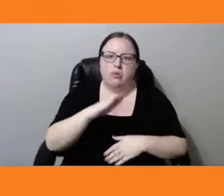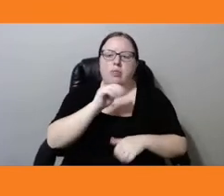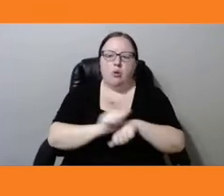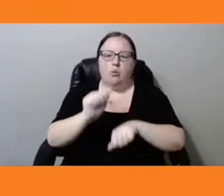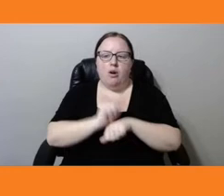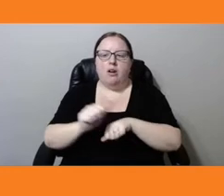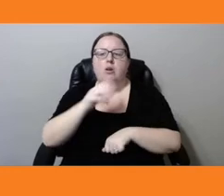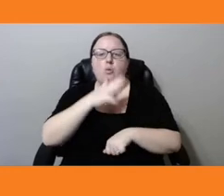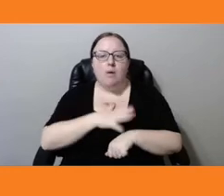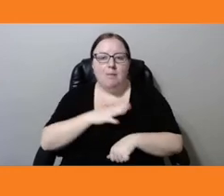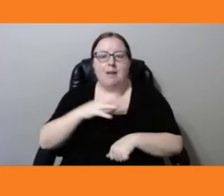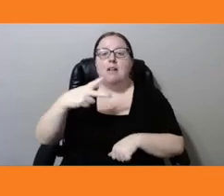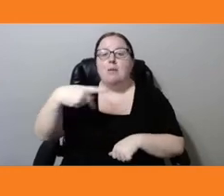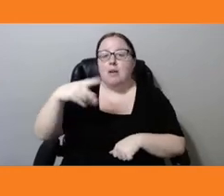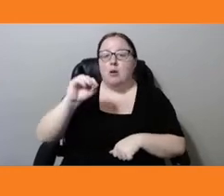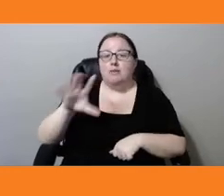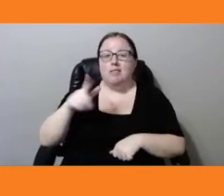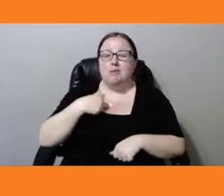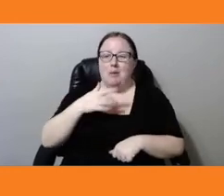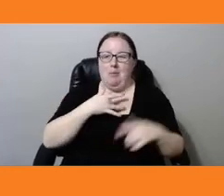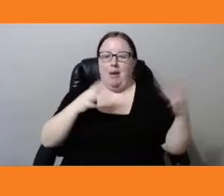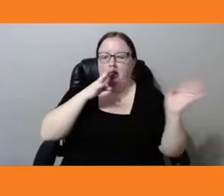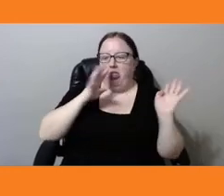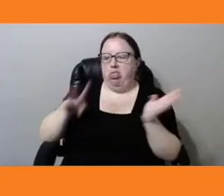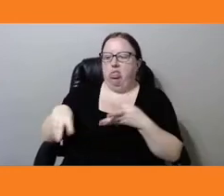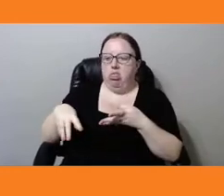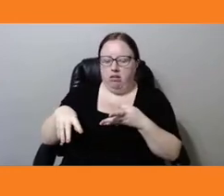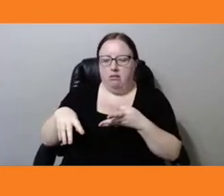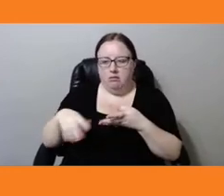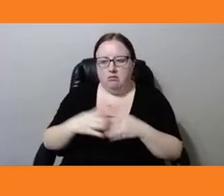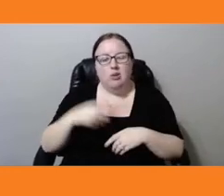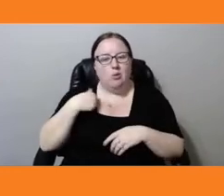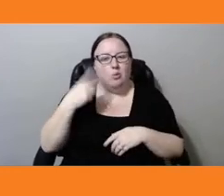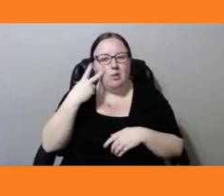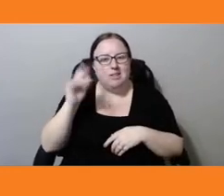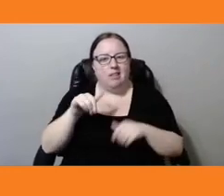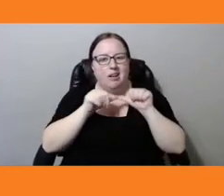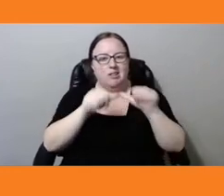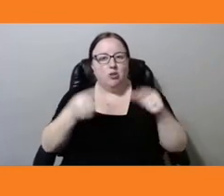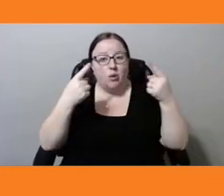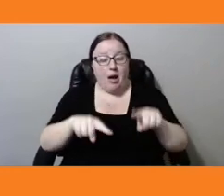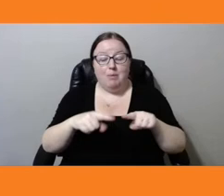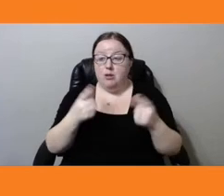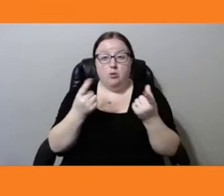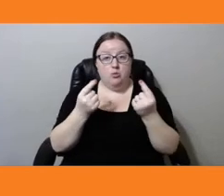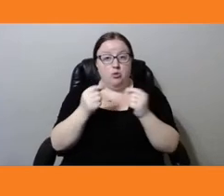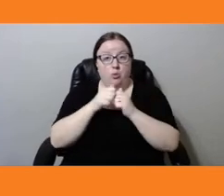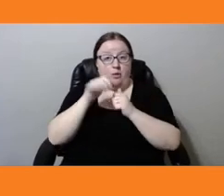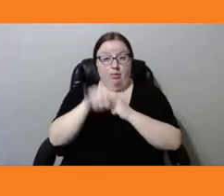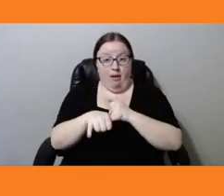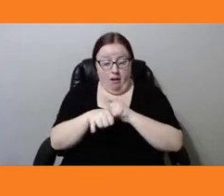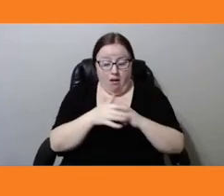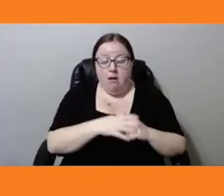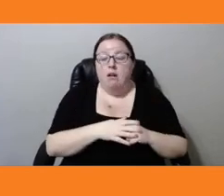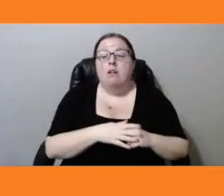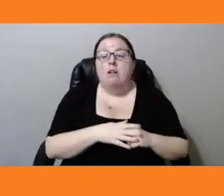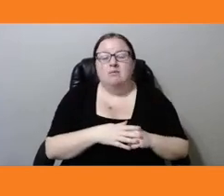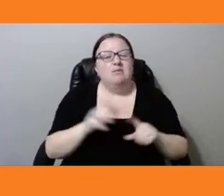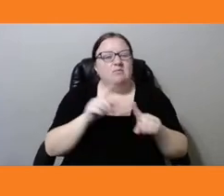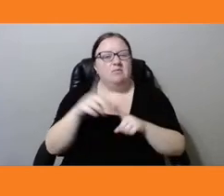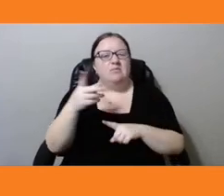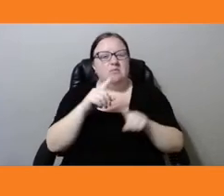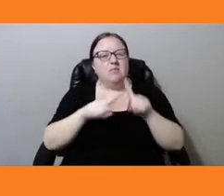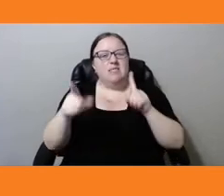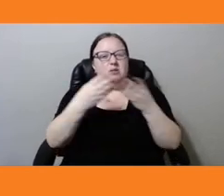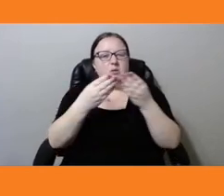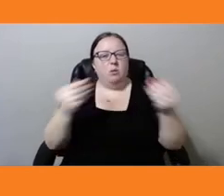people of color is continually overlooked across some of the major stages globally. What can be done? There's a couple of different solutions that we